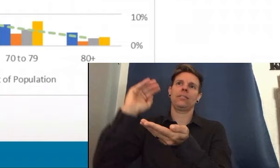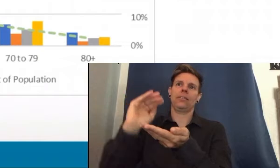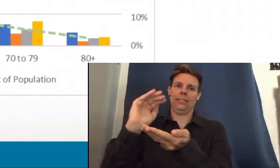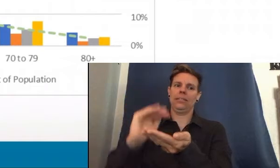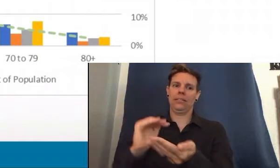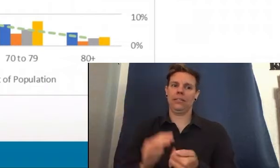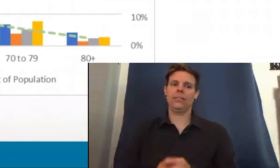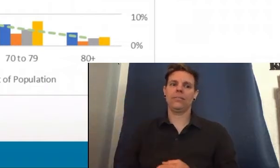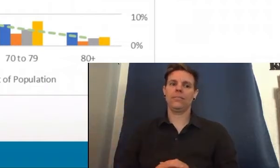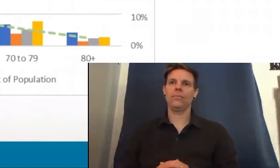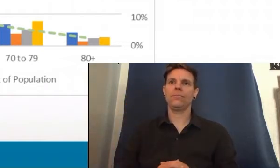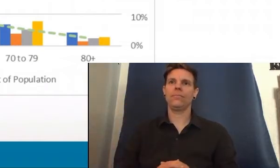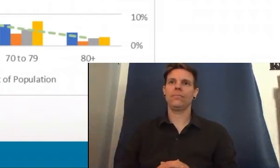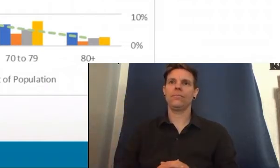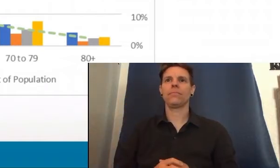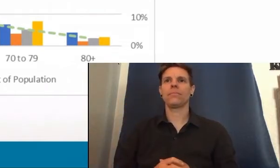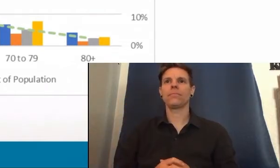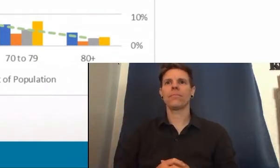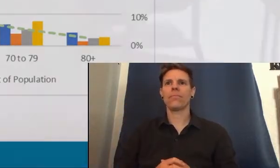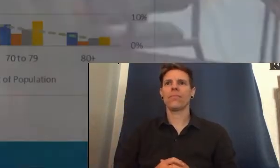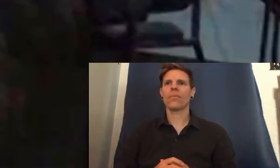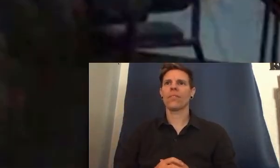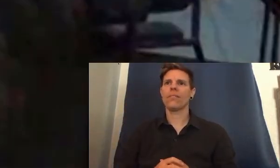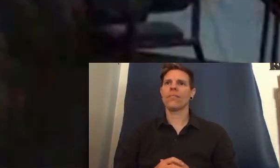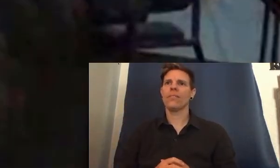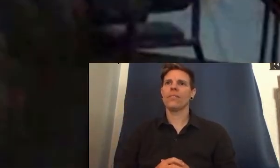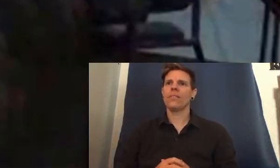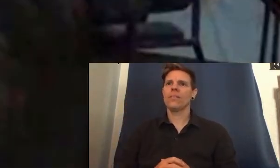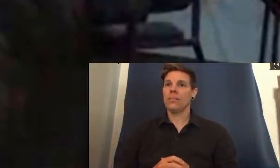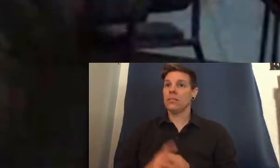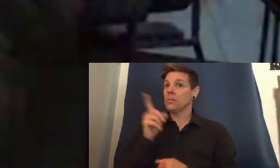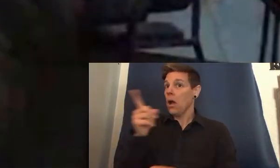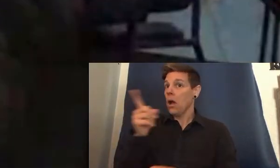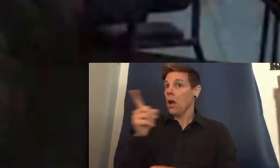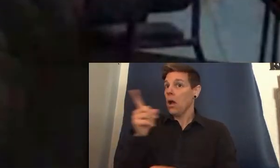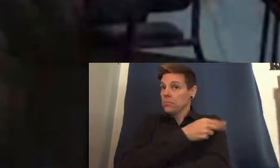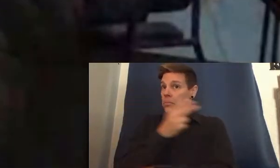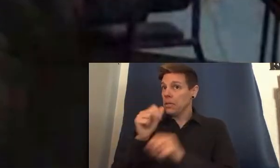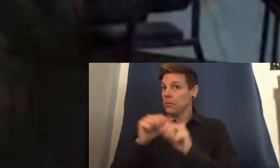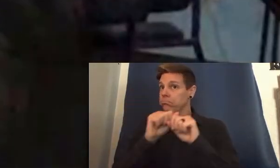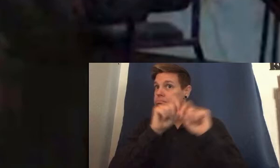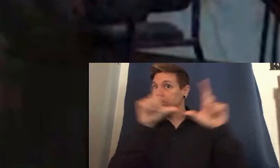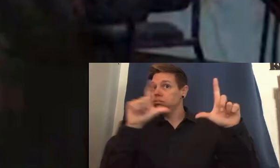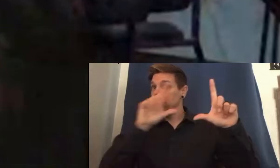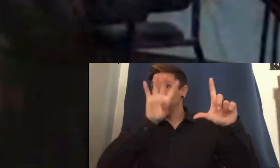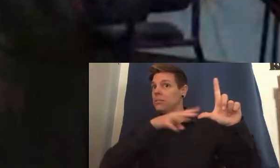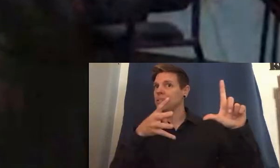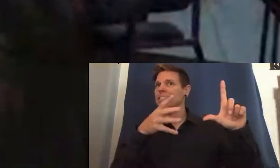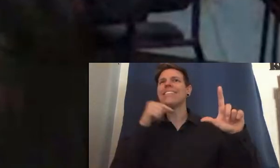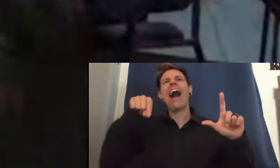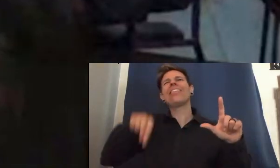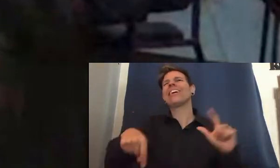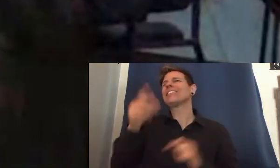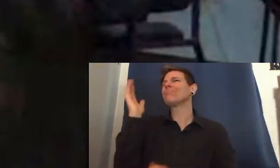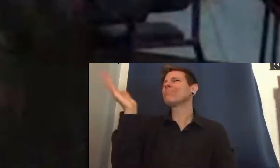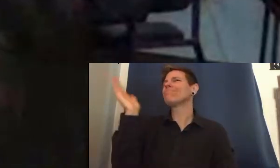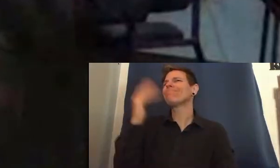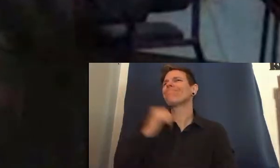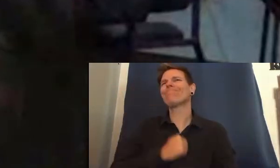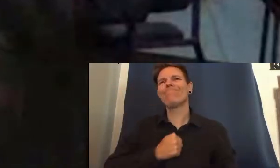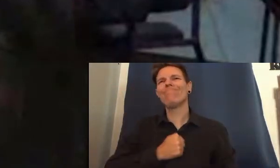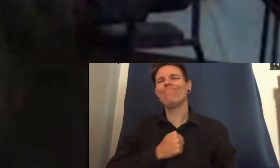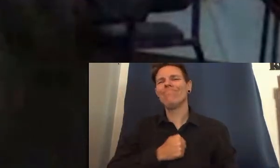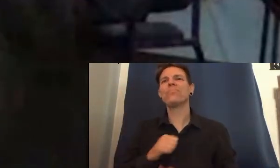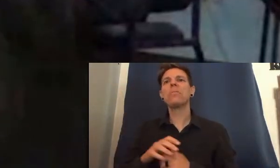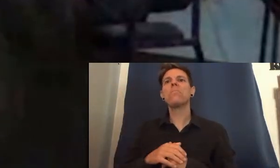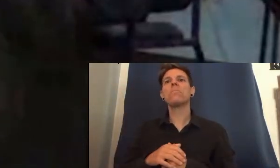Do we have a slide with demographics from the hospitalized, like on age? this presentation? I do not, but we can certainly put one together